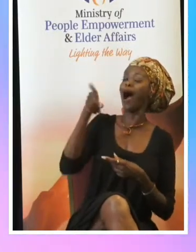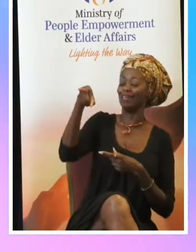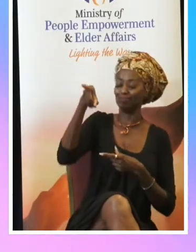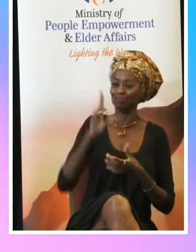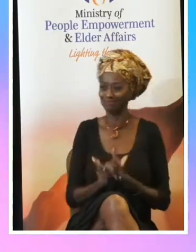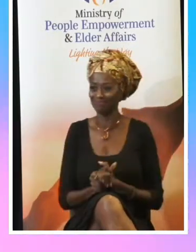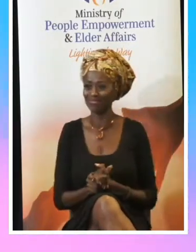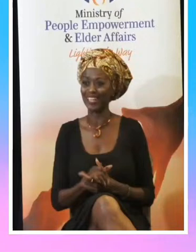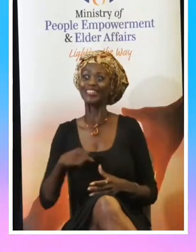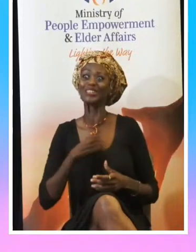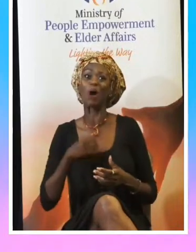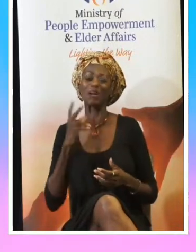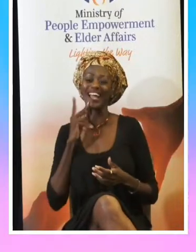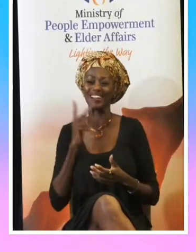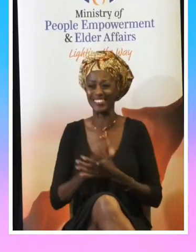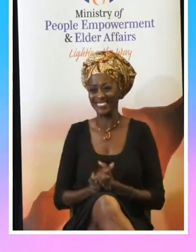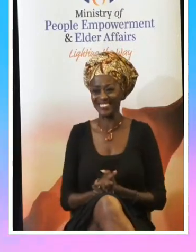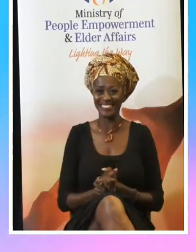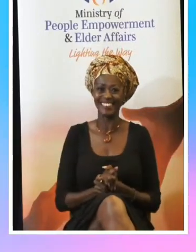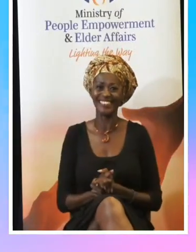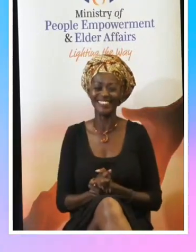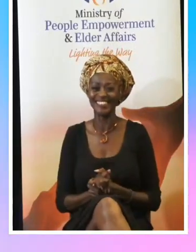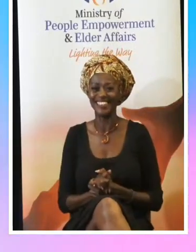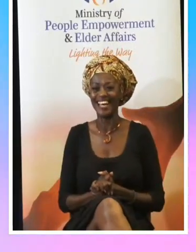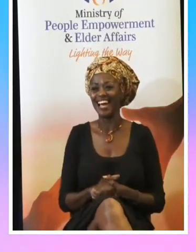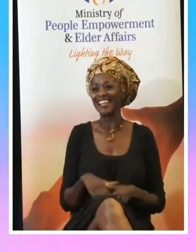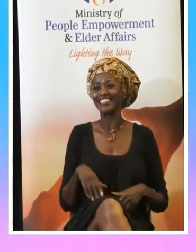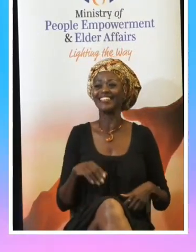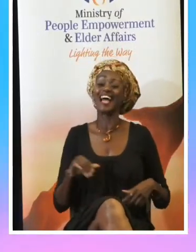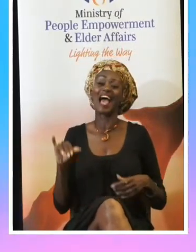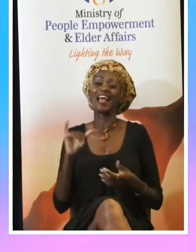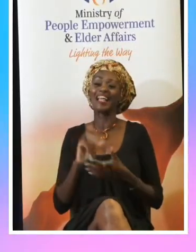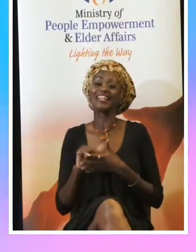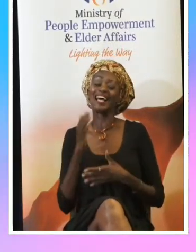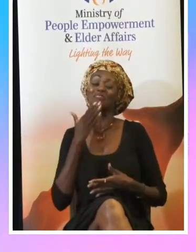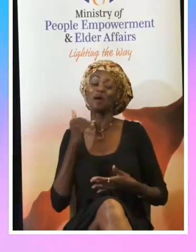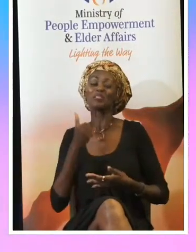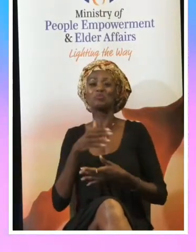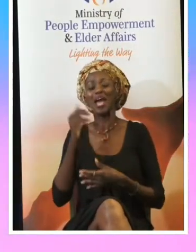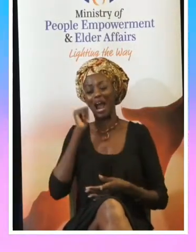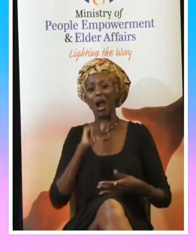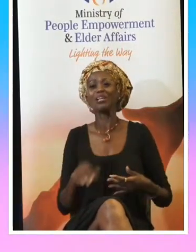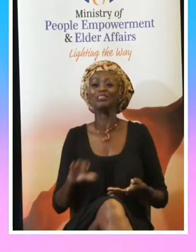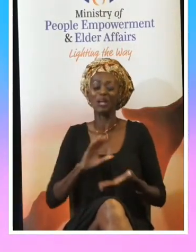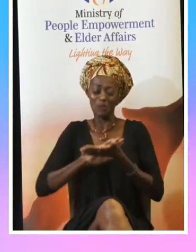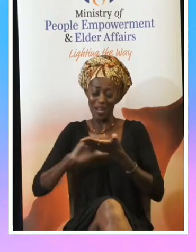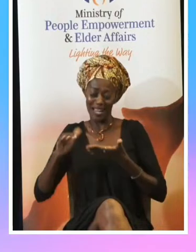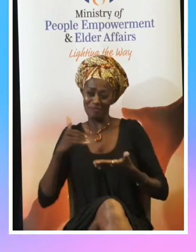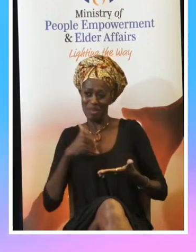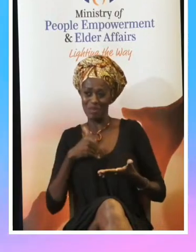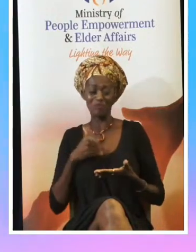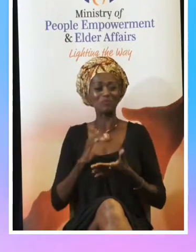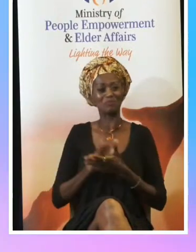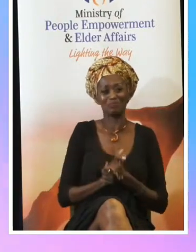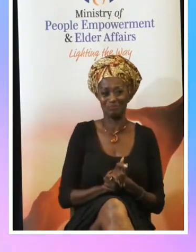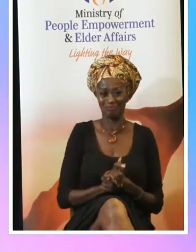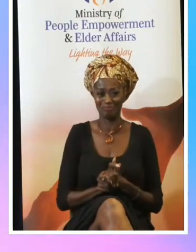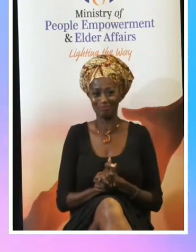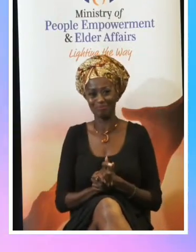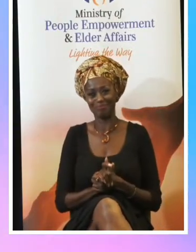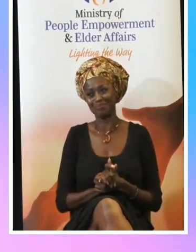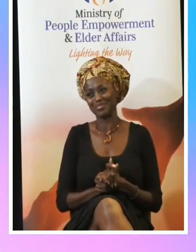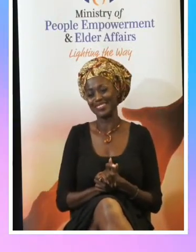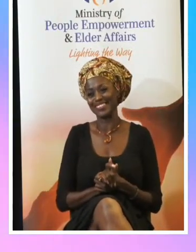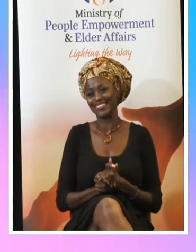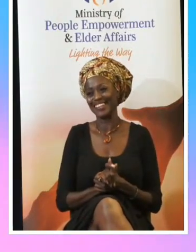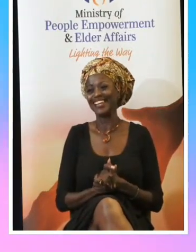Oh, sorry, Carrie Ann. Carrie Ann is my darling. She will forgive me. You heard what she said? She